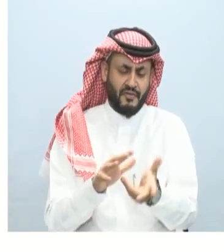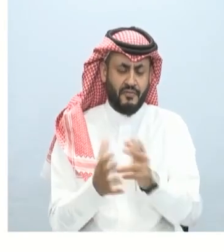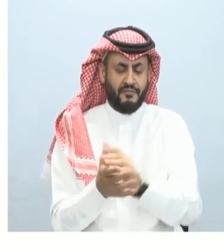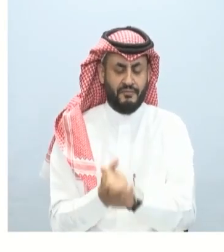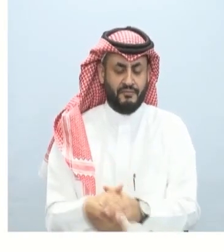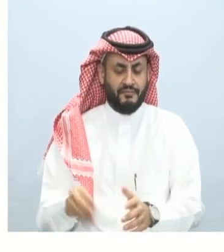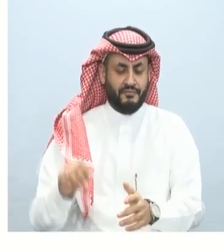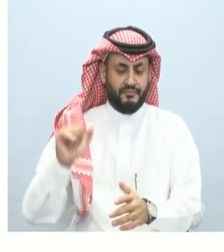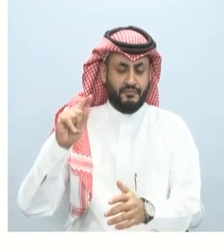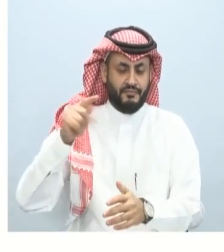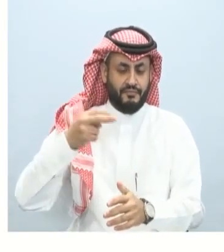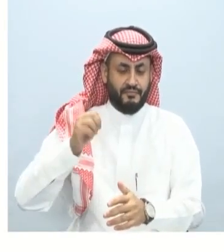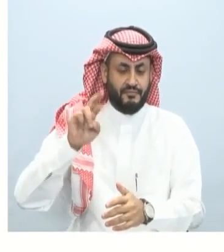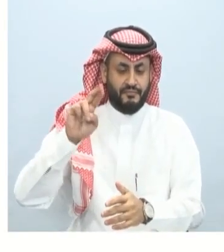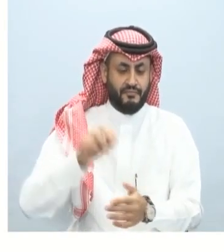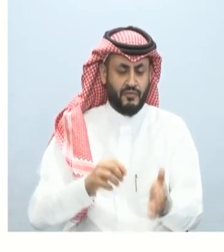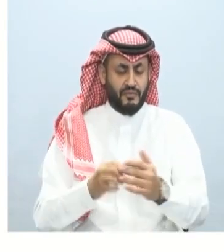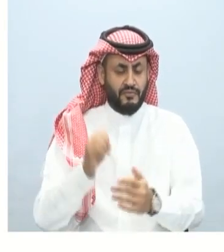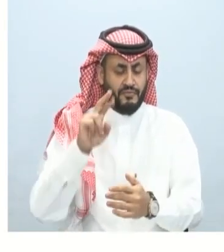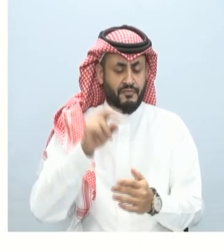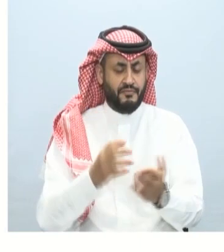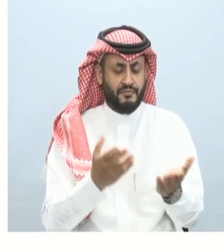either masculine or feminine.